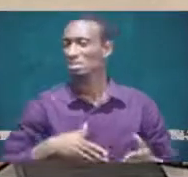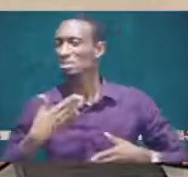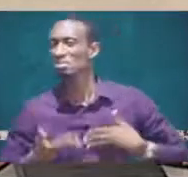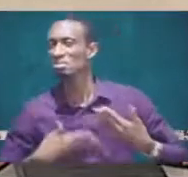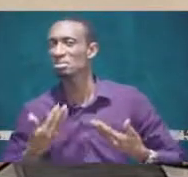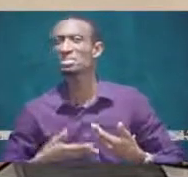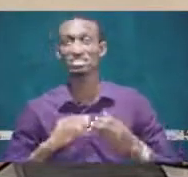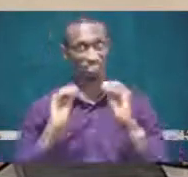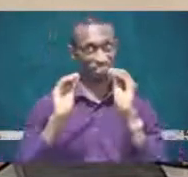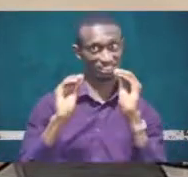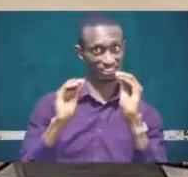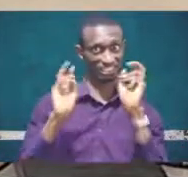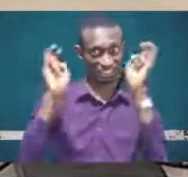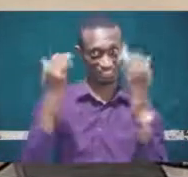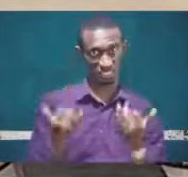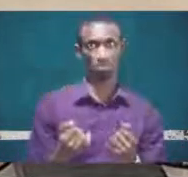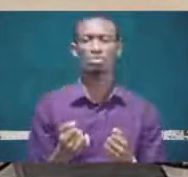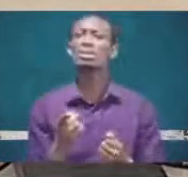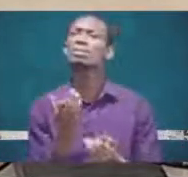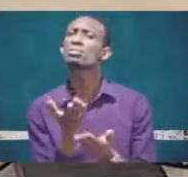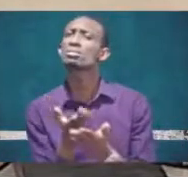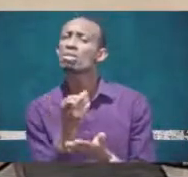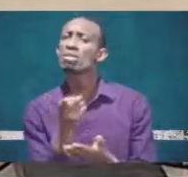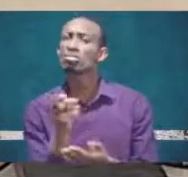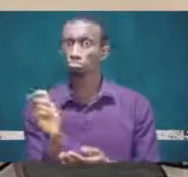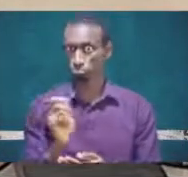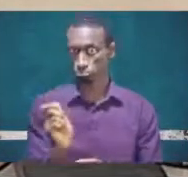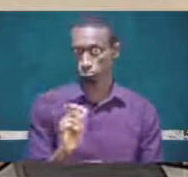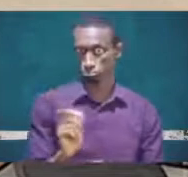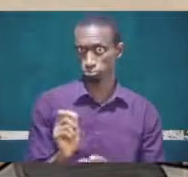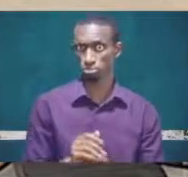And I request you to have your pen and book.